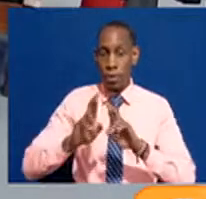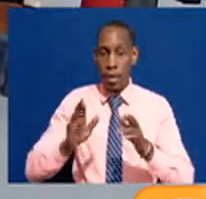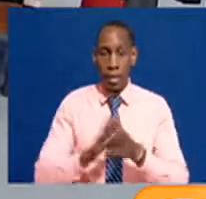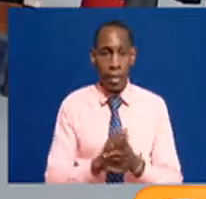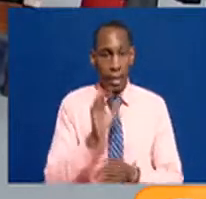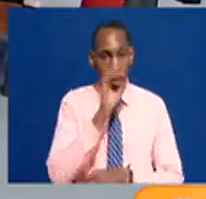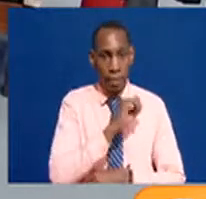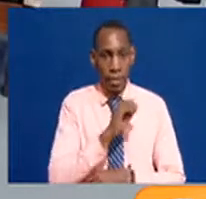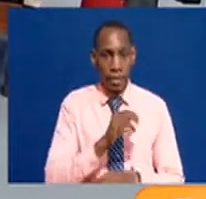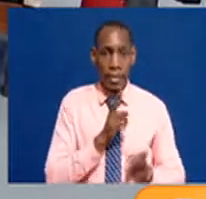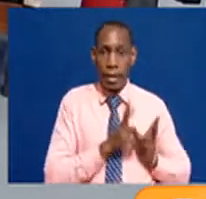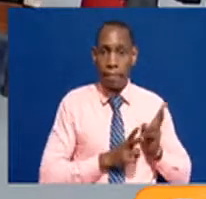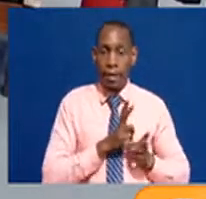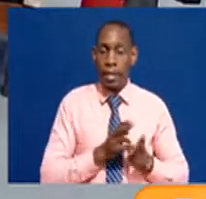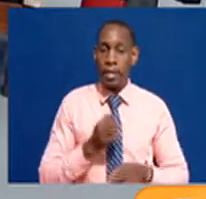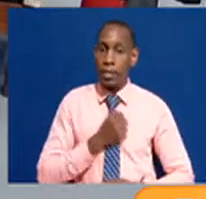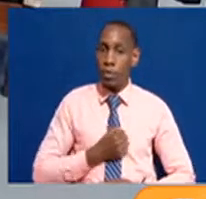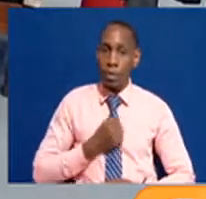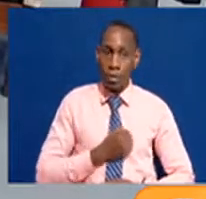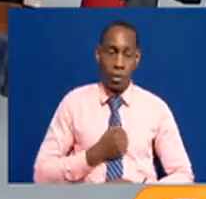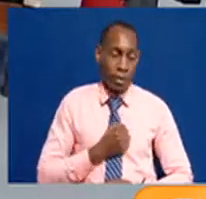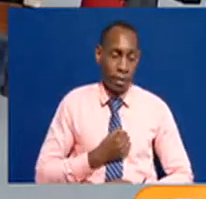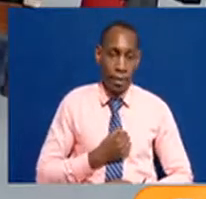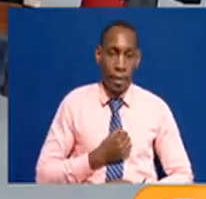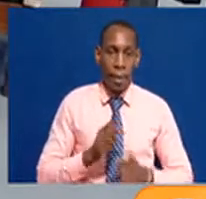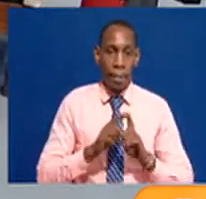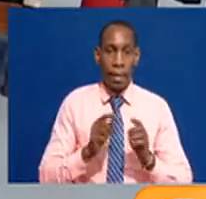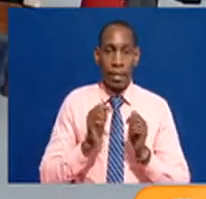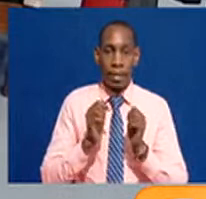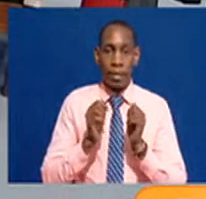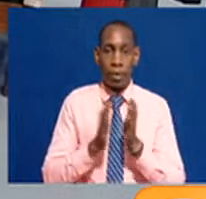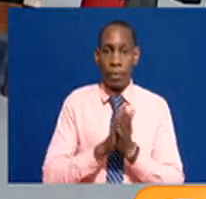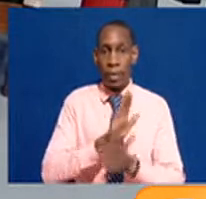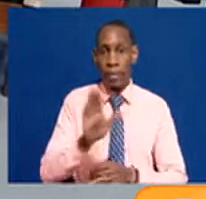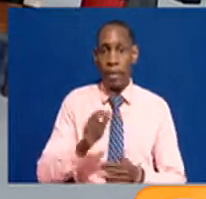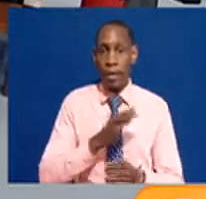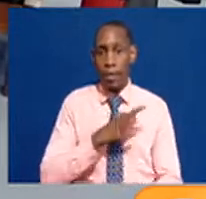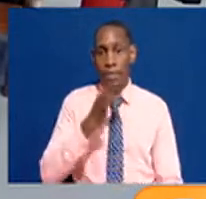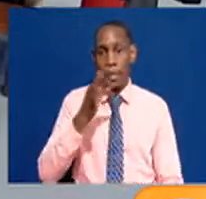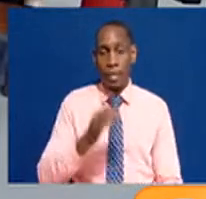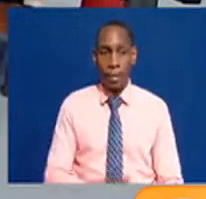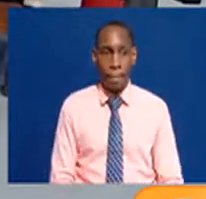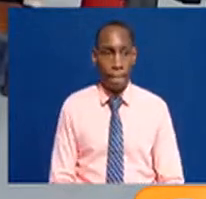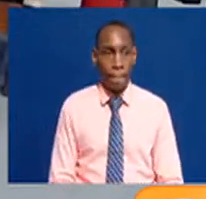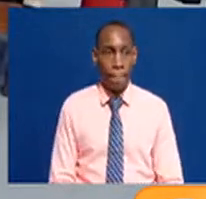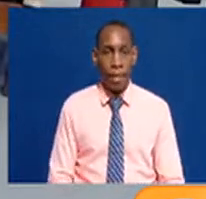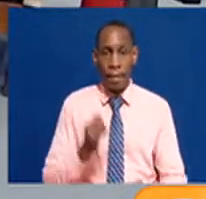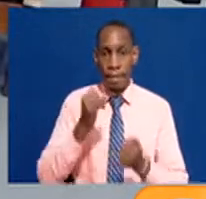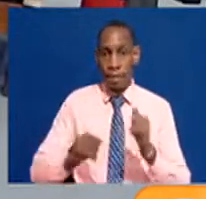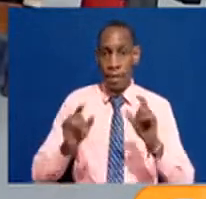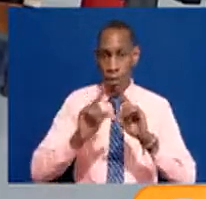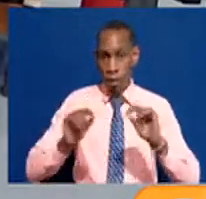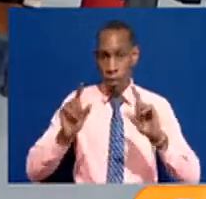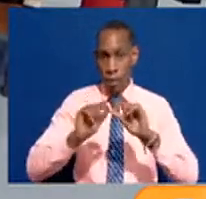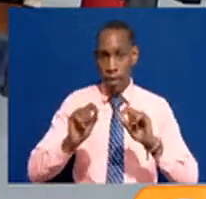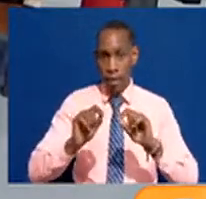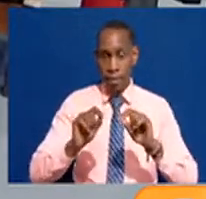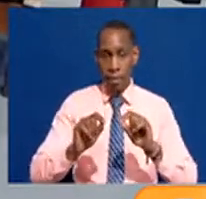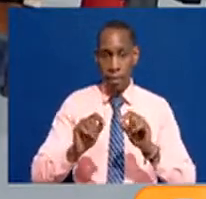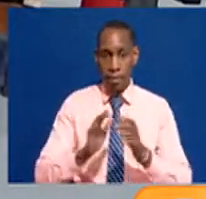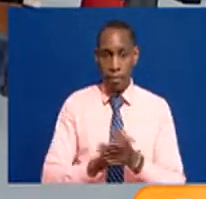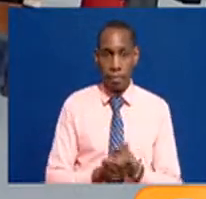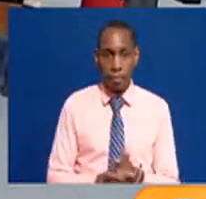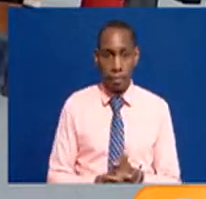missed the Valentine's. I'm sorry, Diana. But I was with you in spirit. Well done. Yeah. Closing thoughts. First,